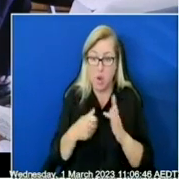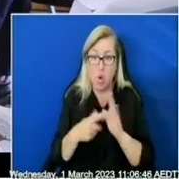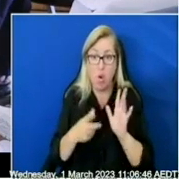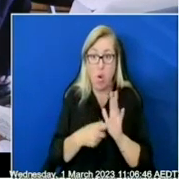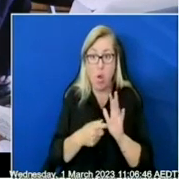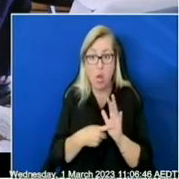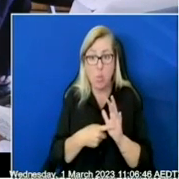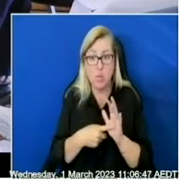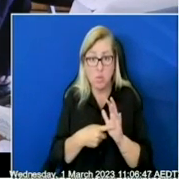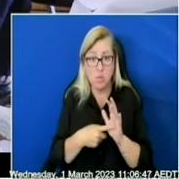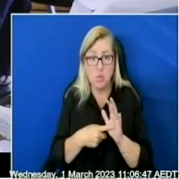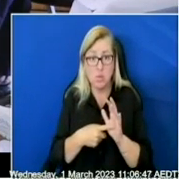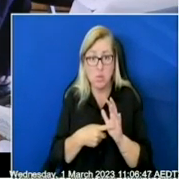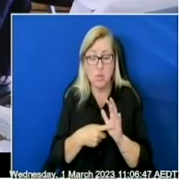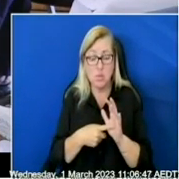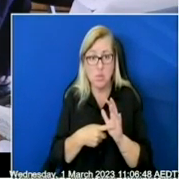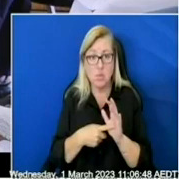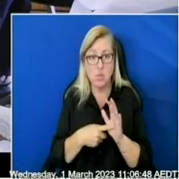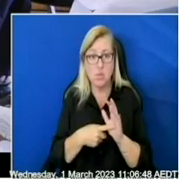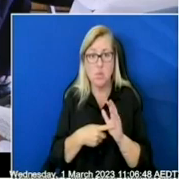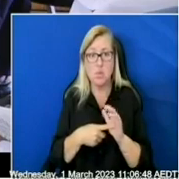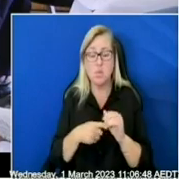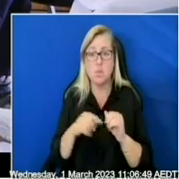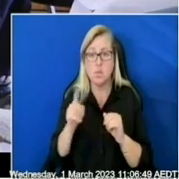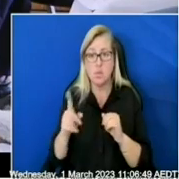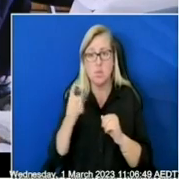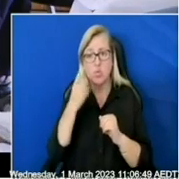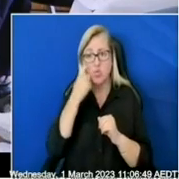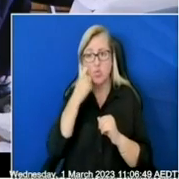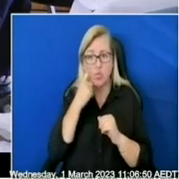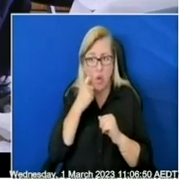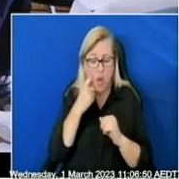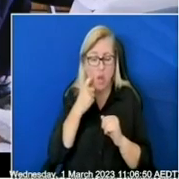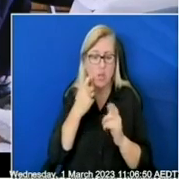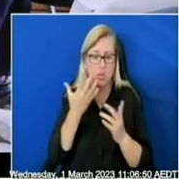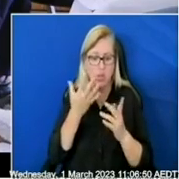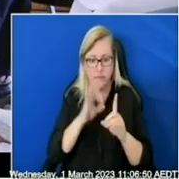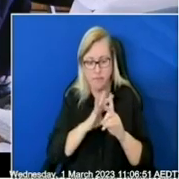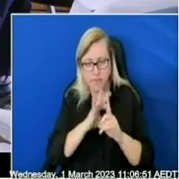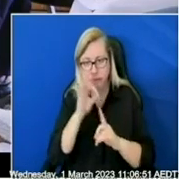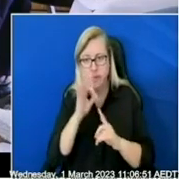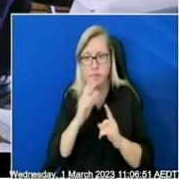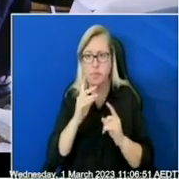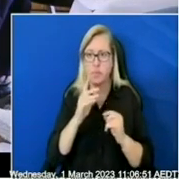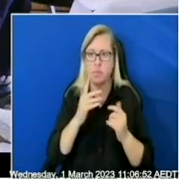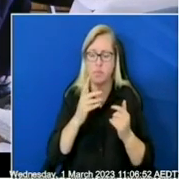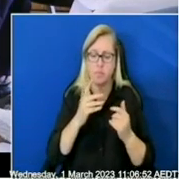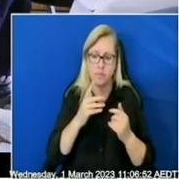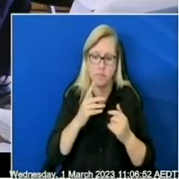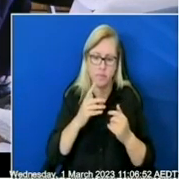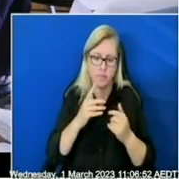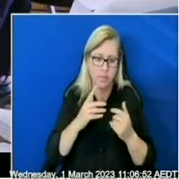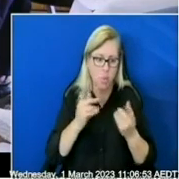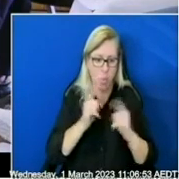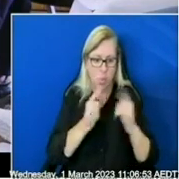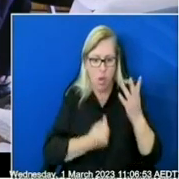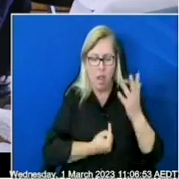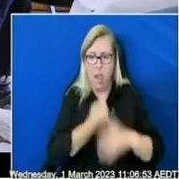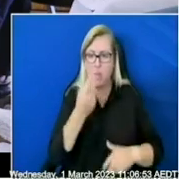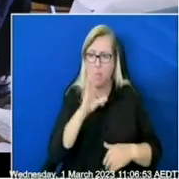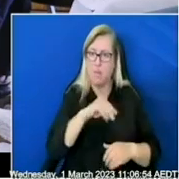and try to recover from whatever happened to them in that institution. We don't know how brutal they were. We can just only imagine.